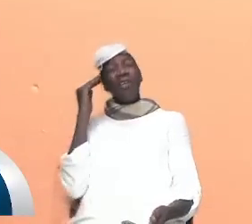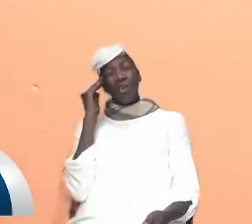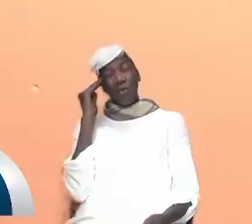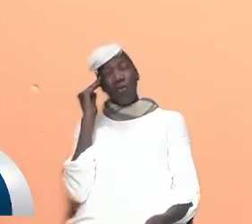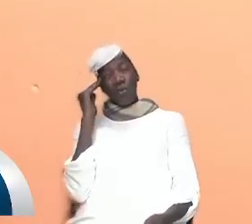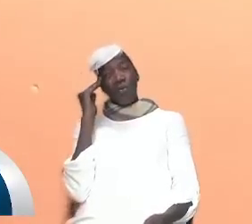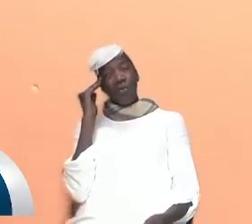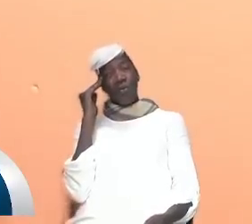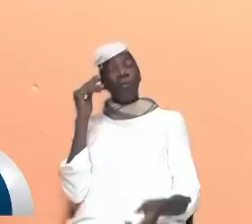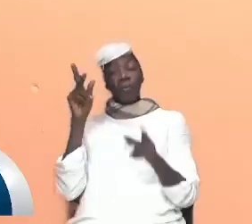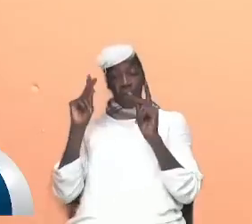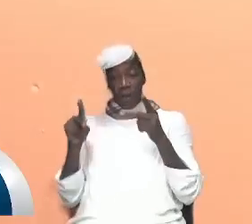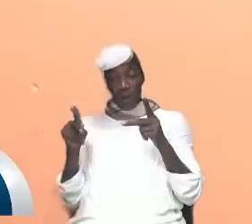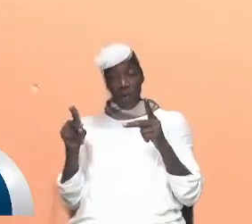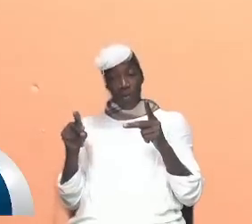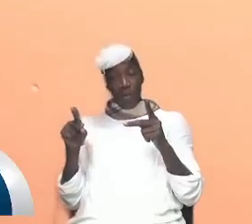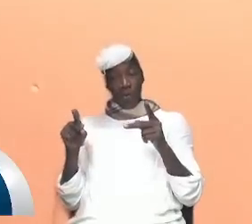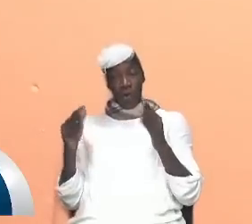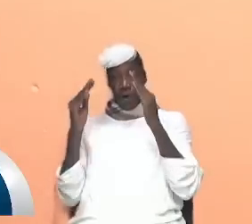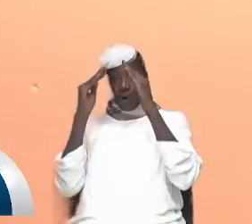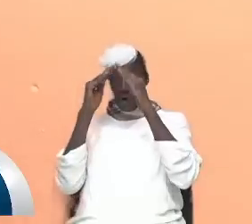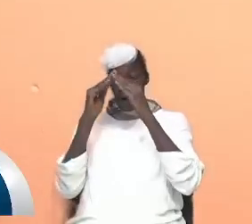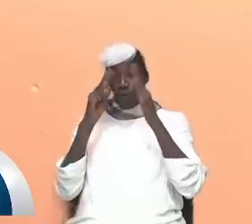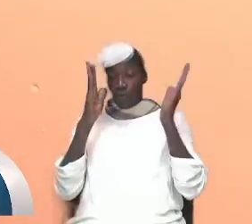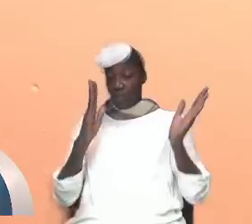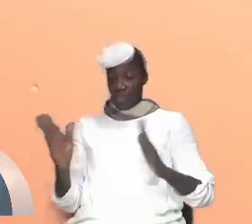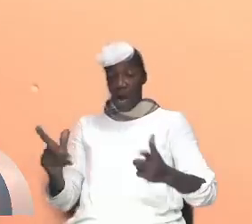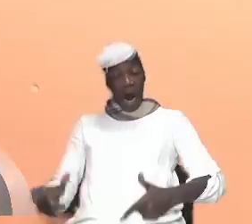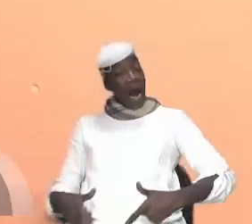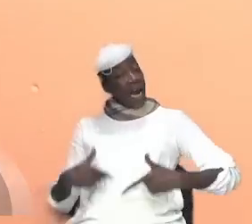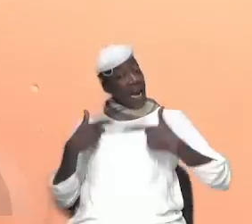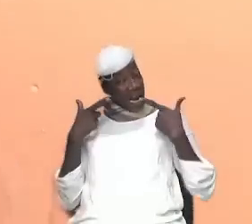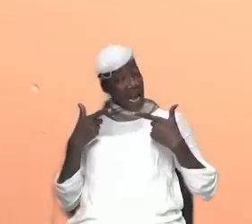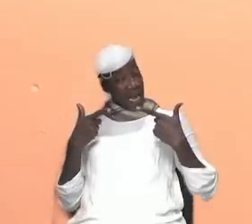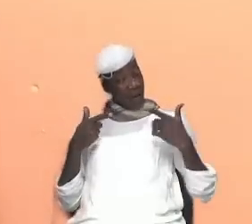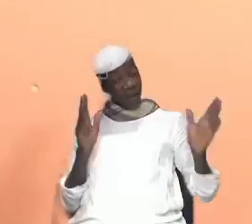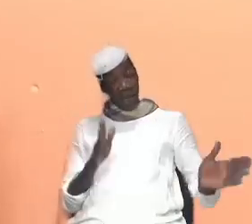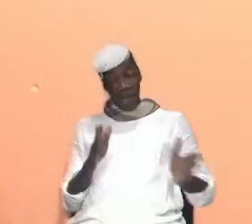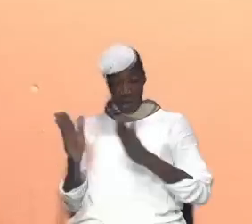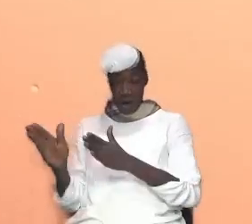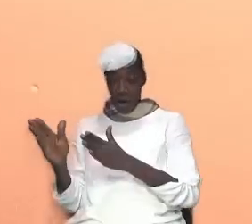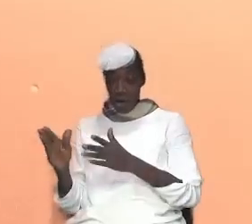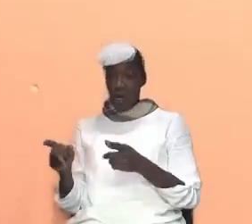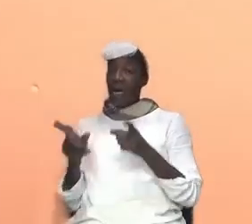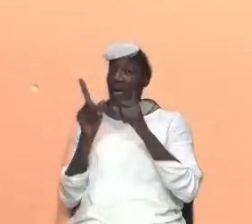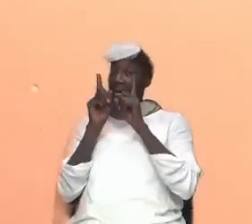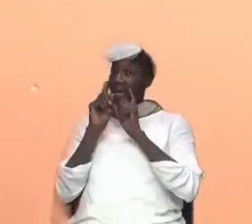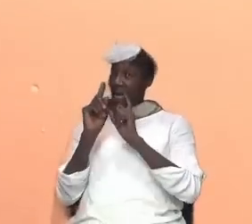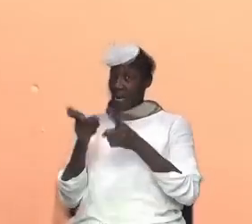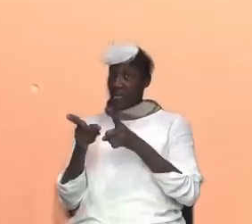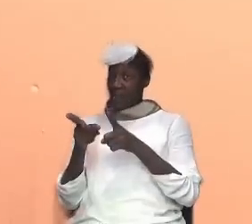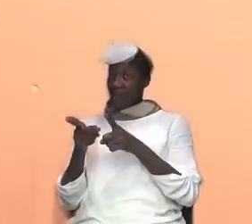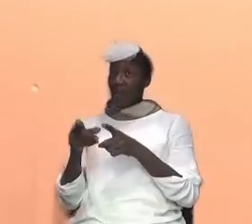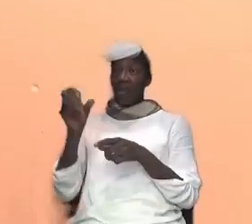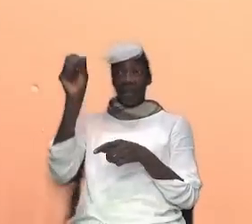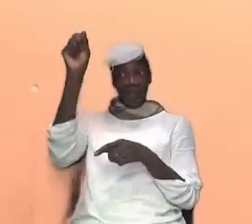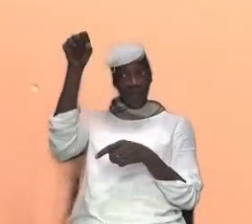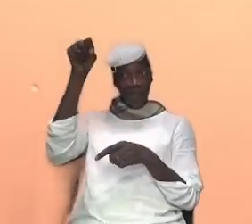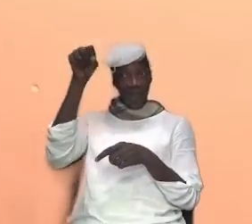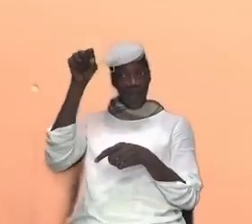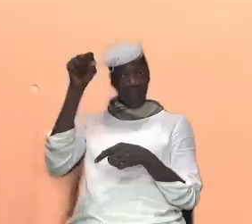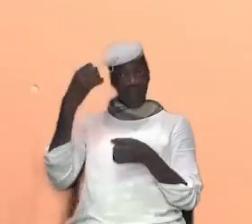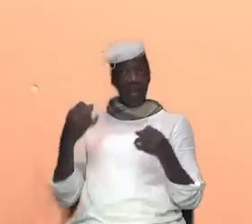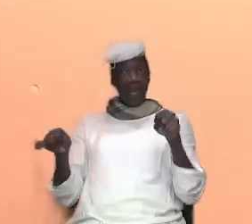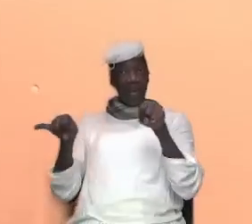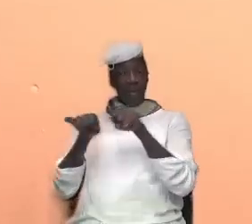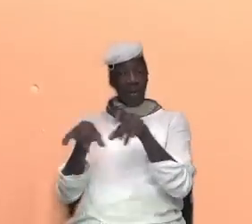could put our houses in order from now? And my answer to that is yes. And this is why it is important to take the